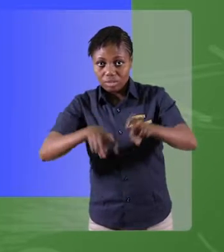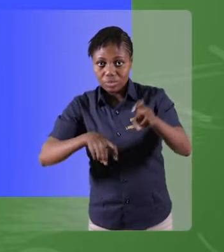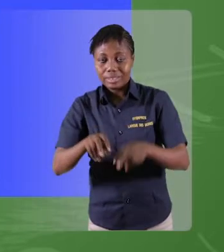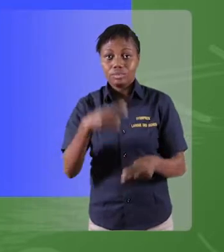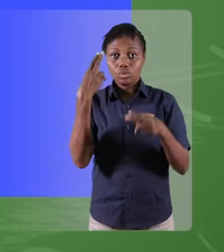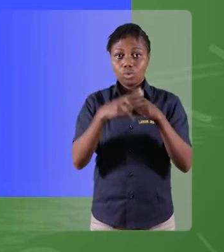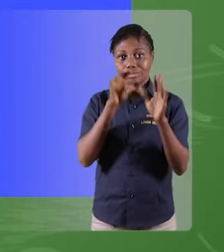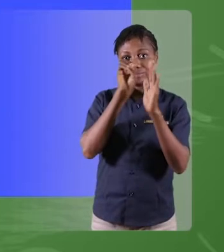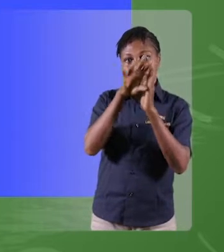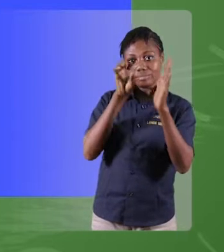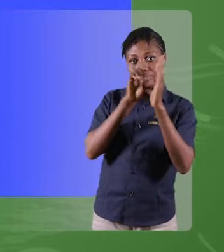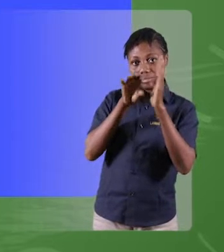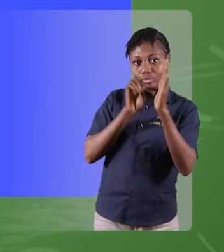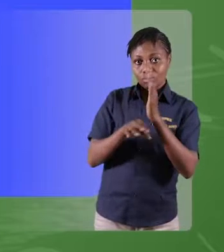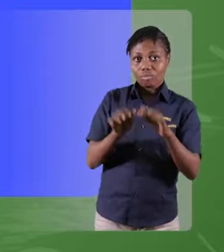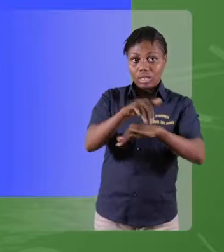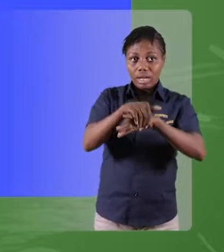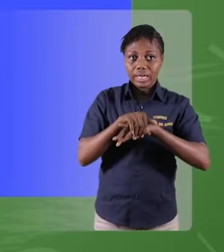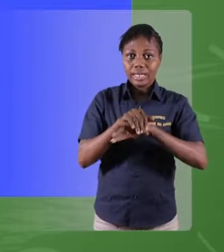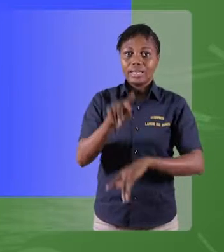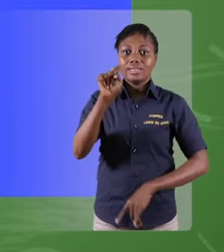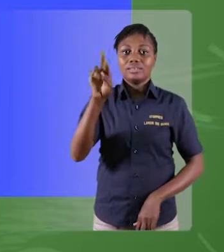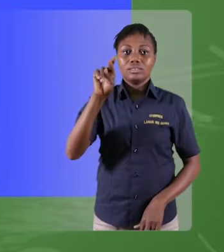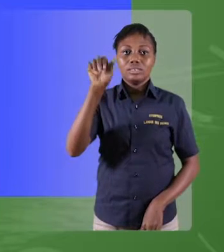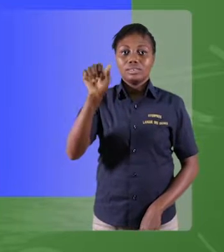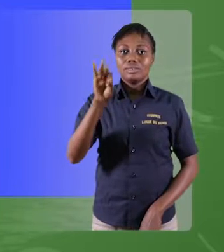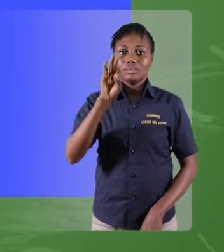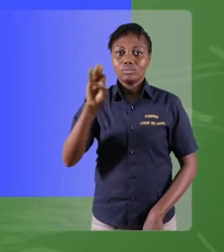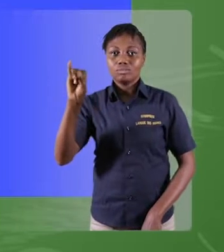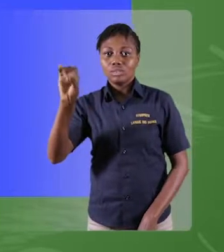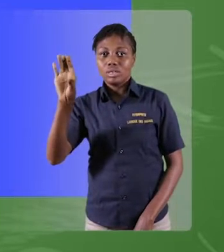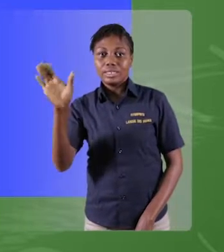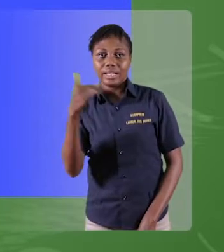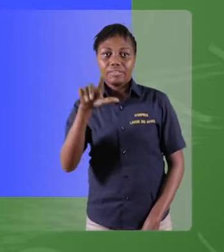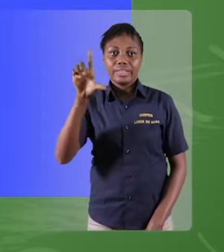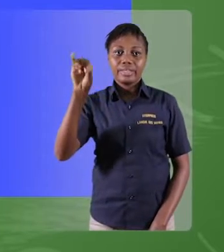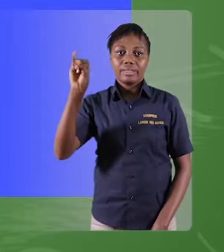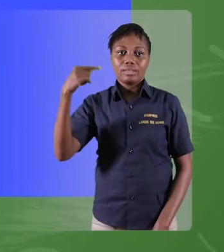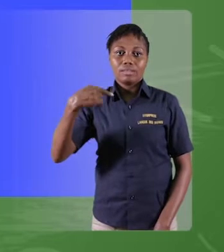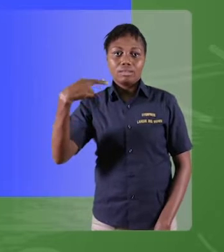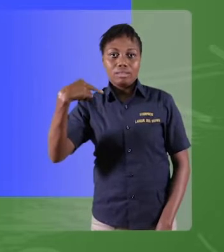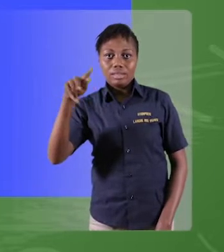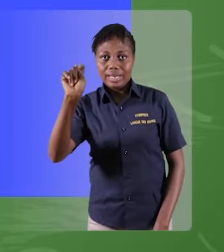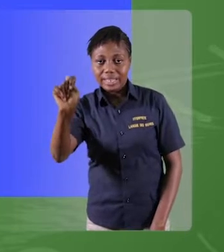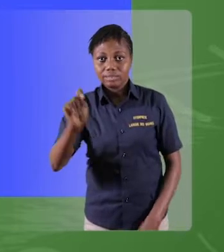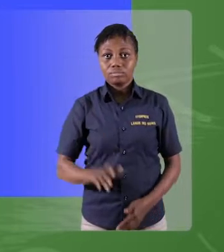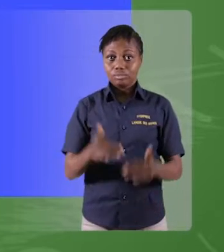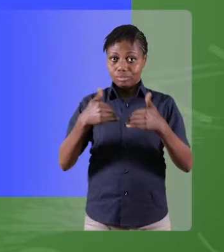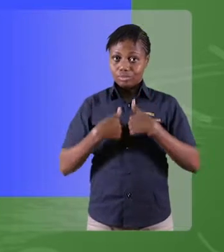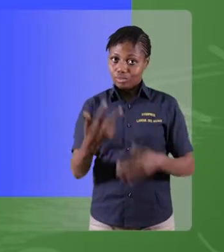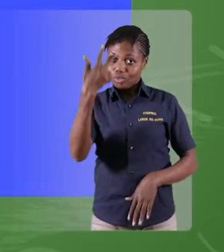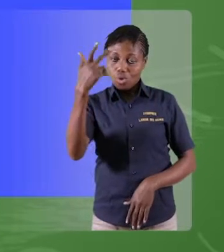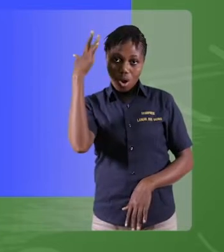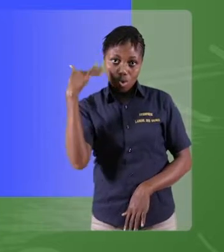traffic. It is called a traffic light. Okay, so in the traffic light you have 3 colors: